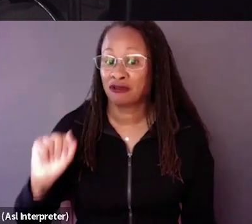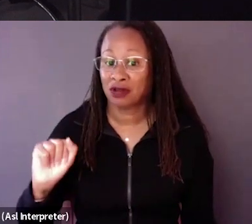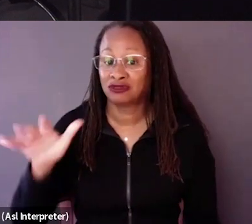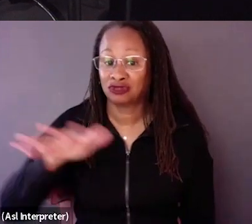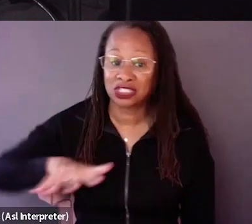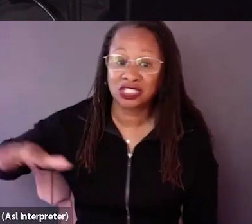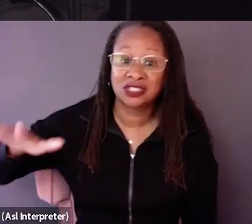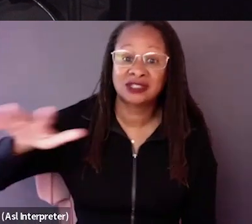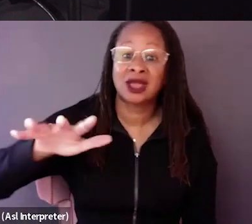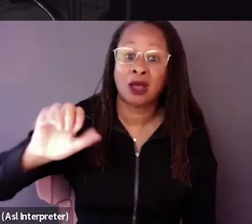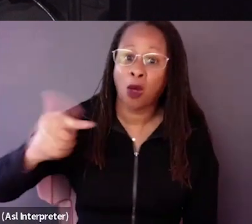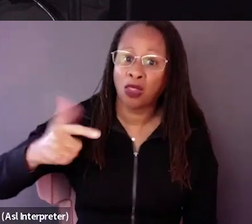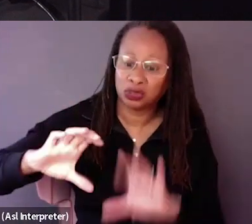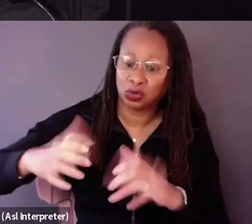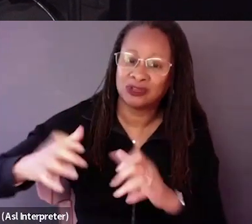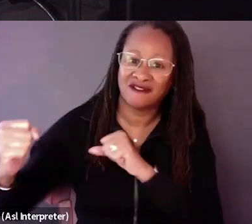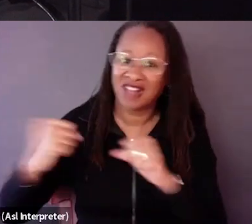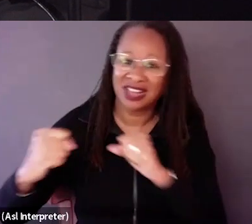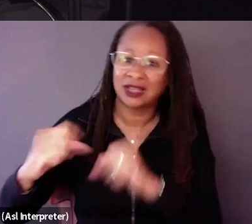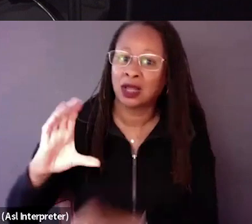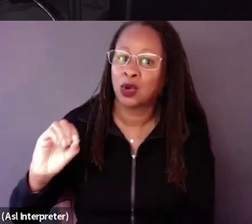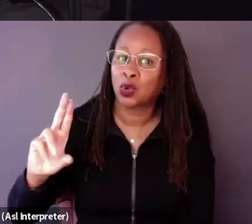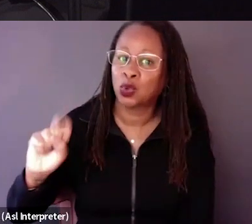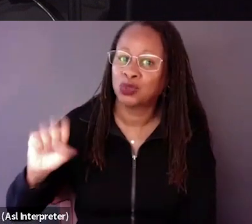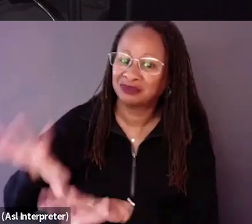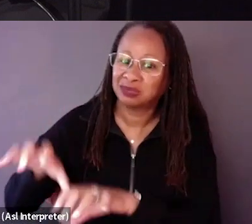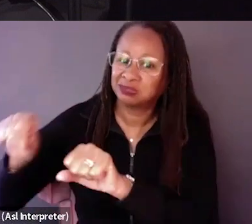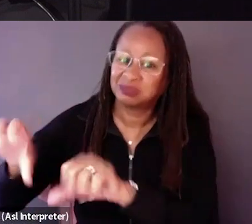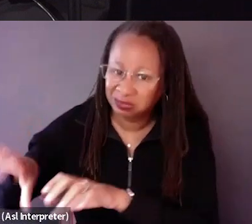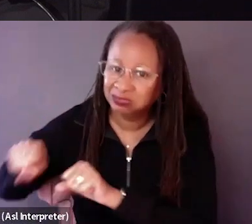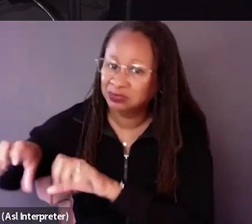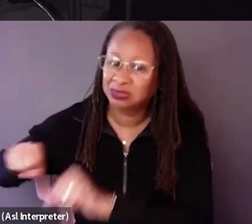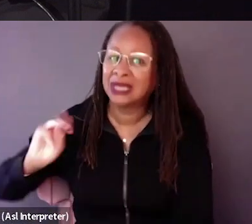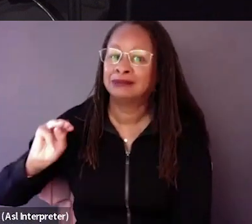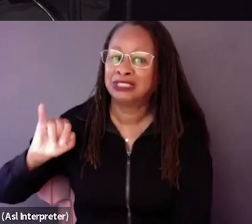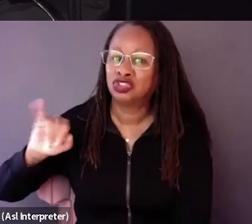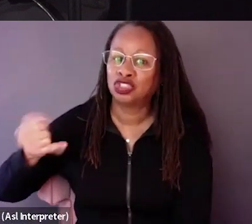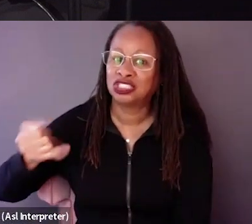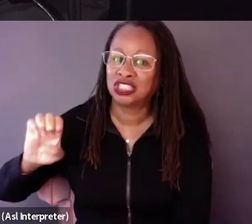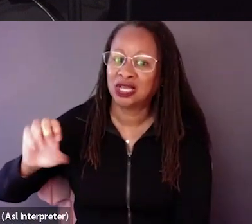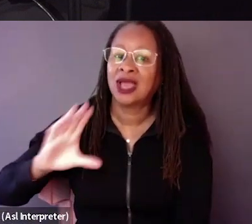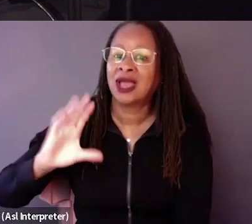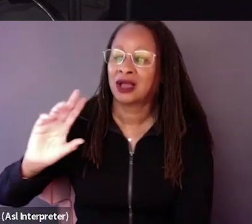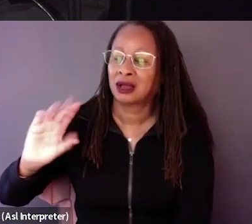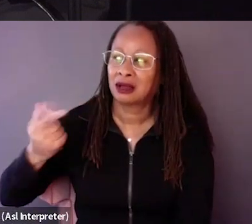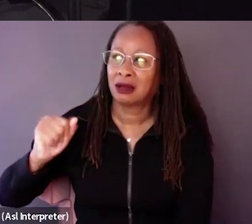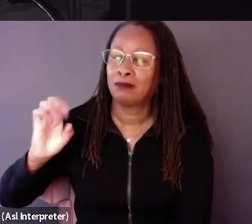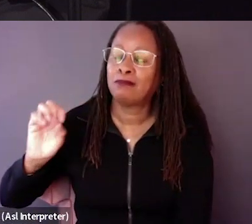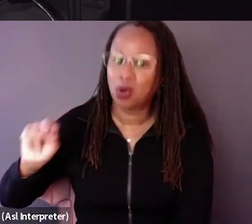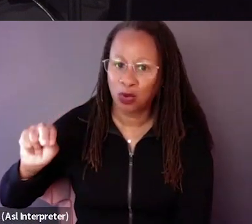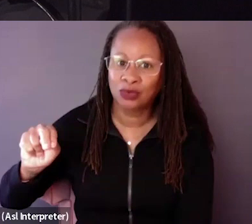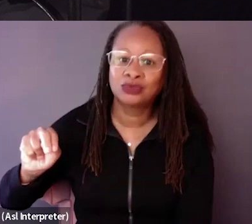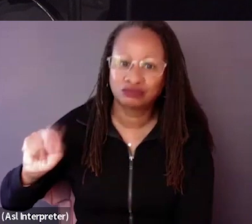of peaceful change have been closed, all the opportunities we've had. And you see the same pattern.